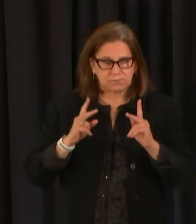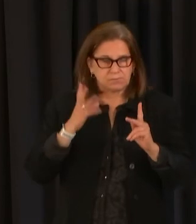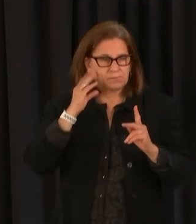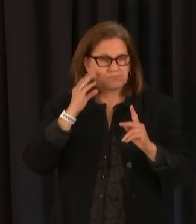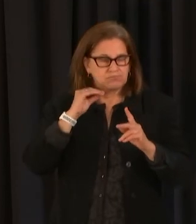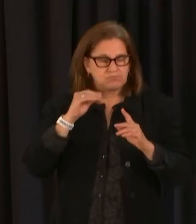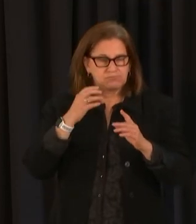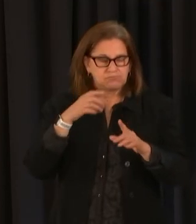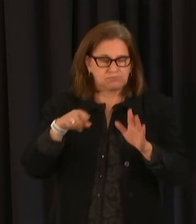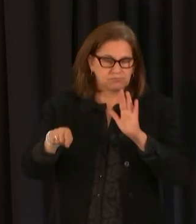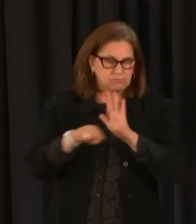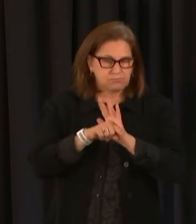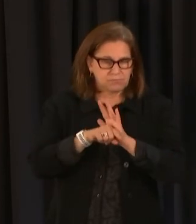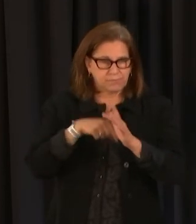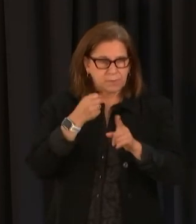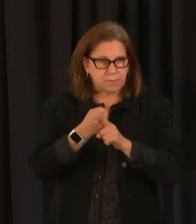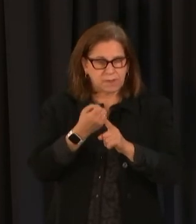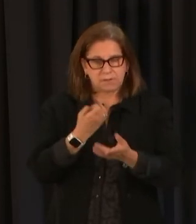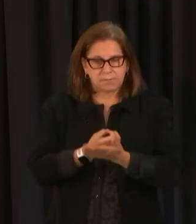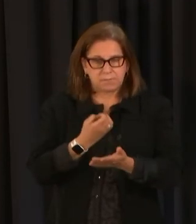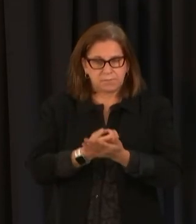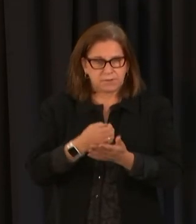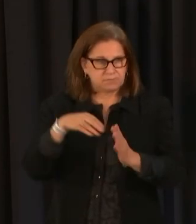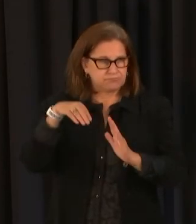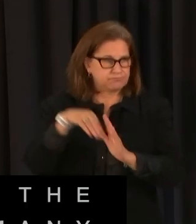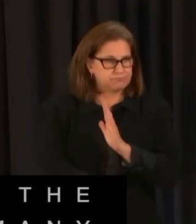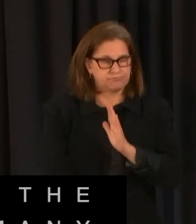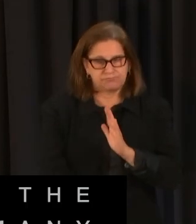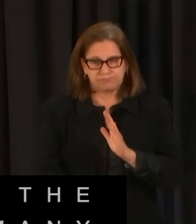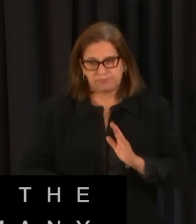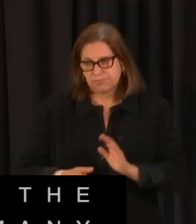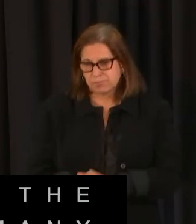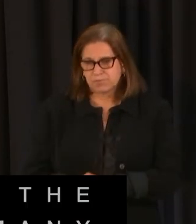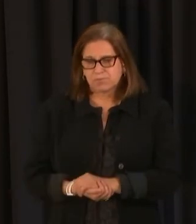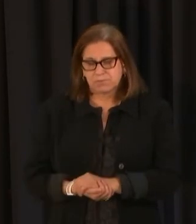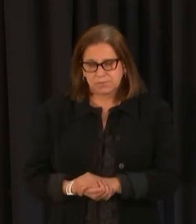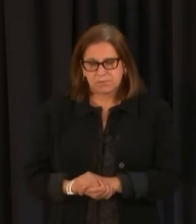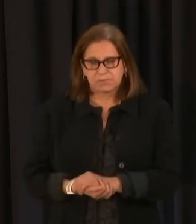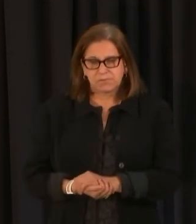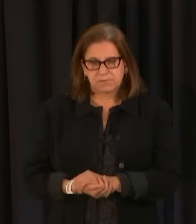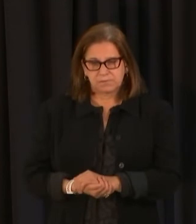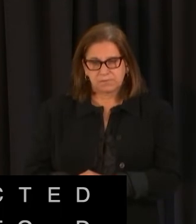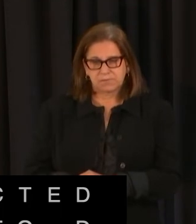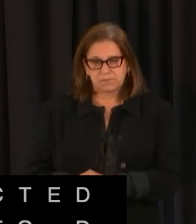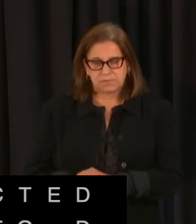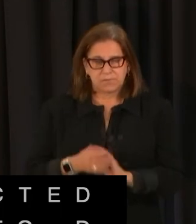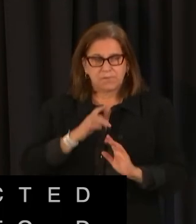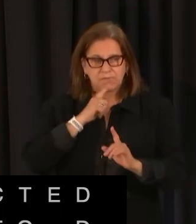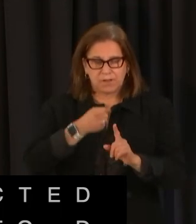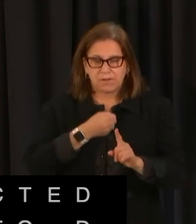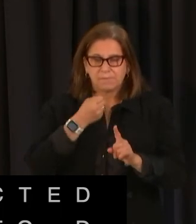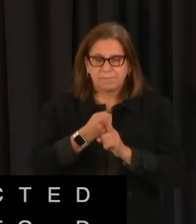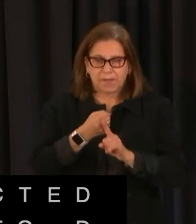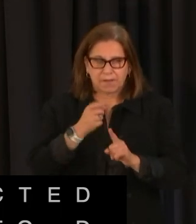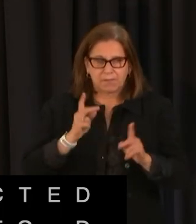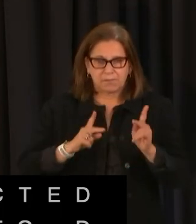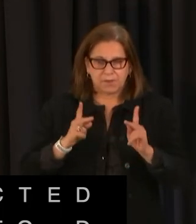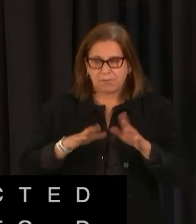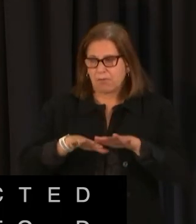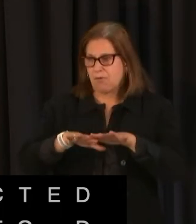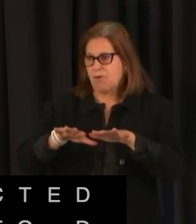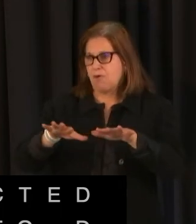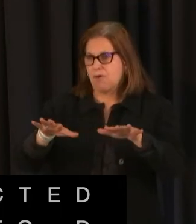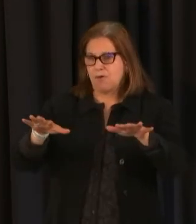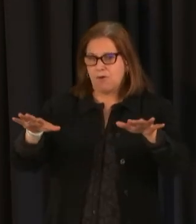impacted. And so the mayor did want us to do something that impacted a wide